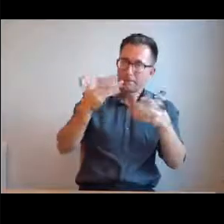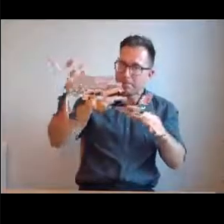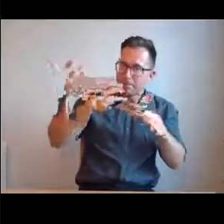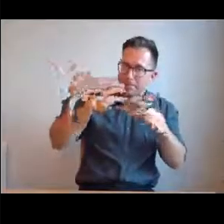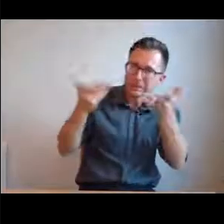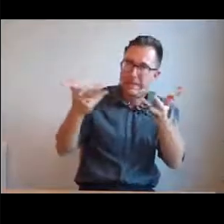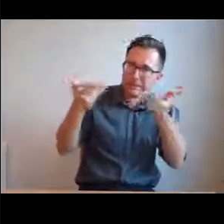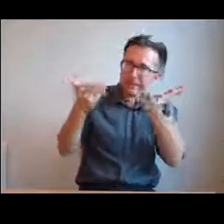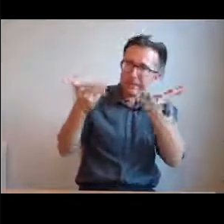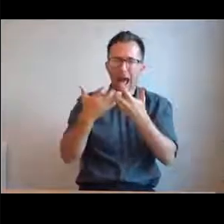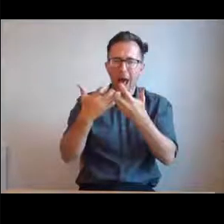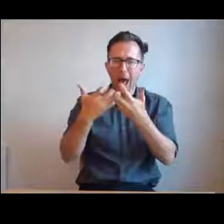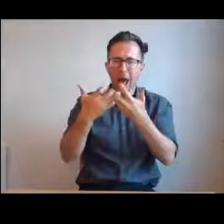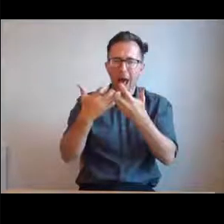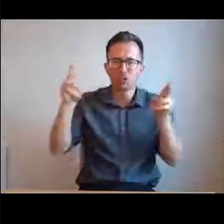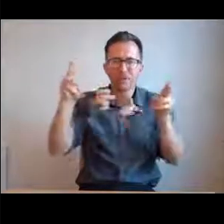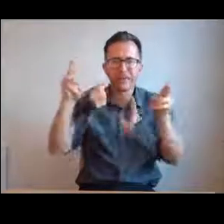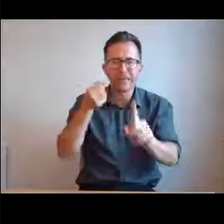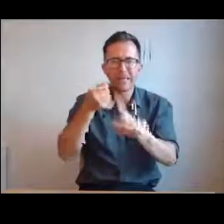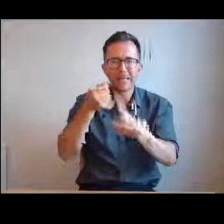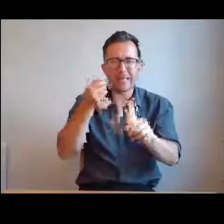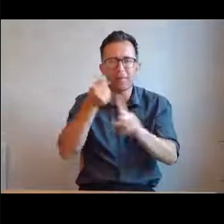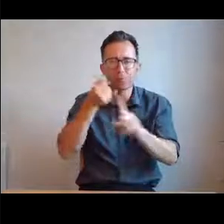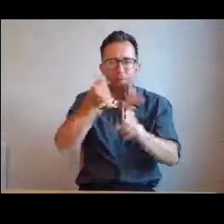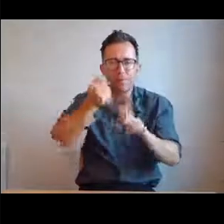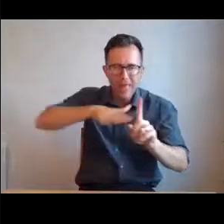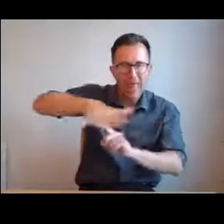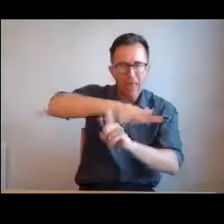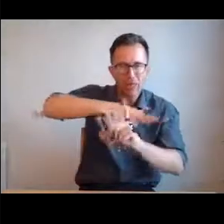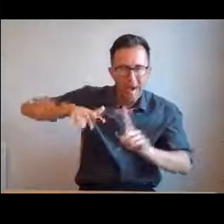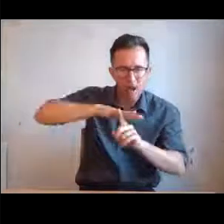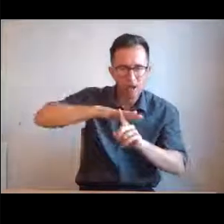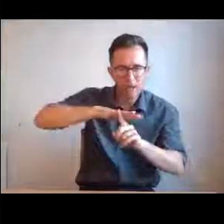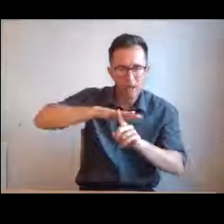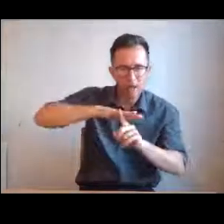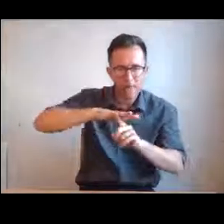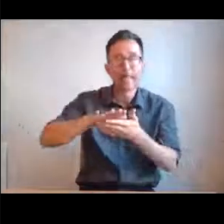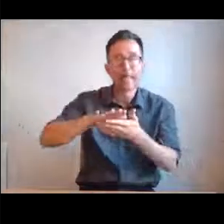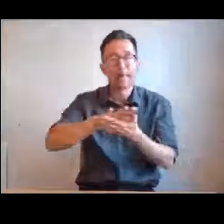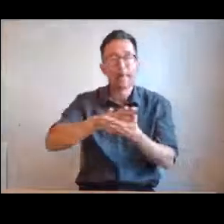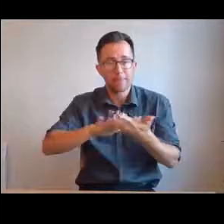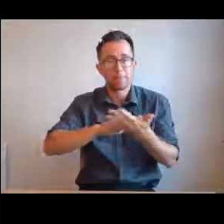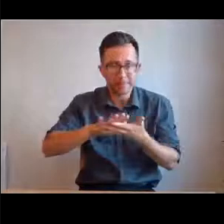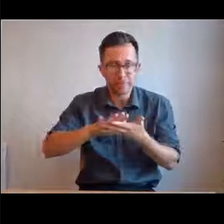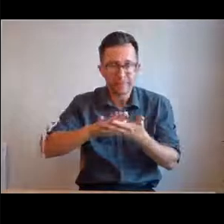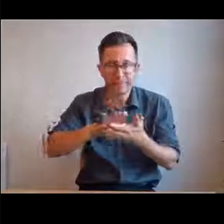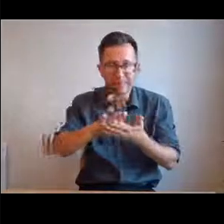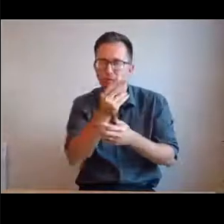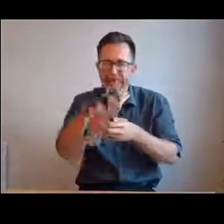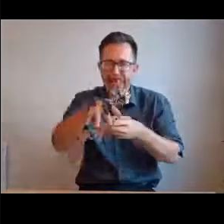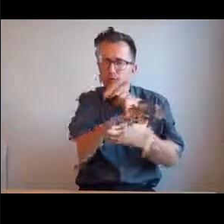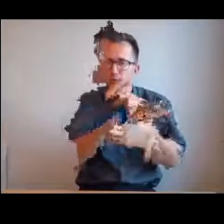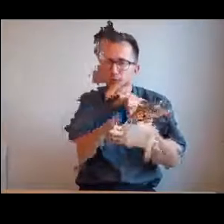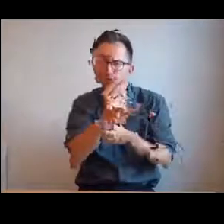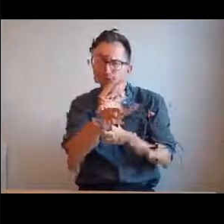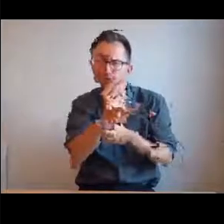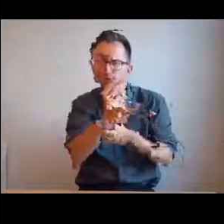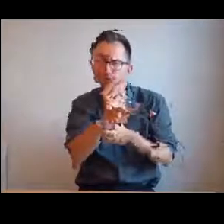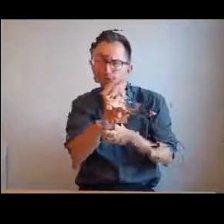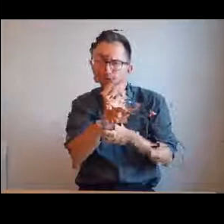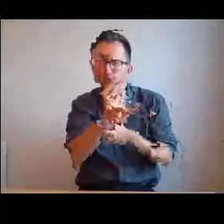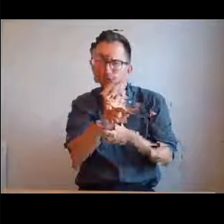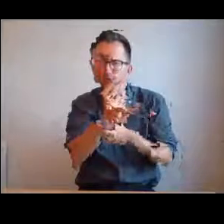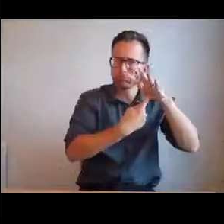works. This in turn reduces impacts on environmentally sensitive locations.